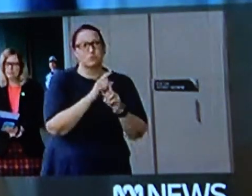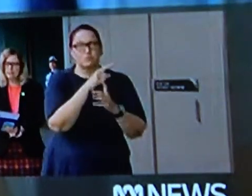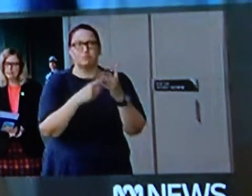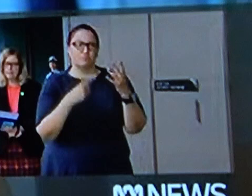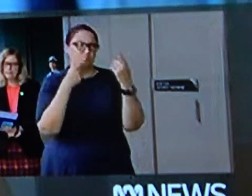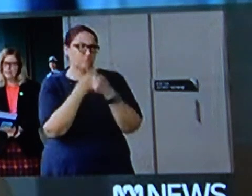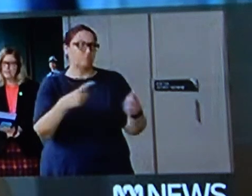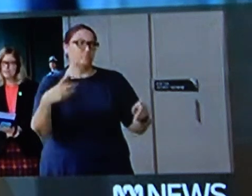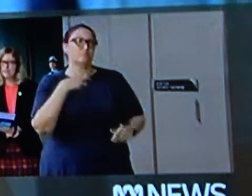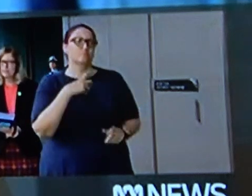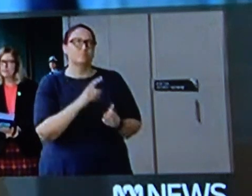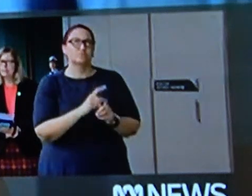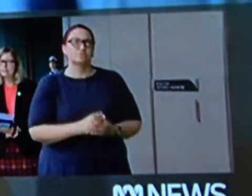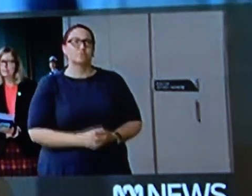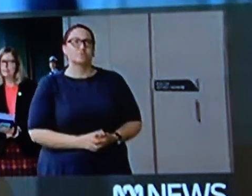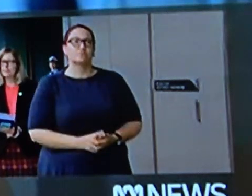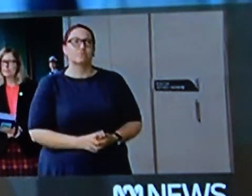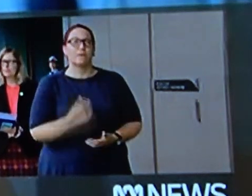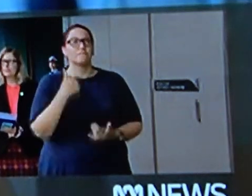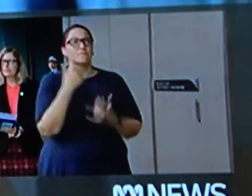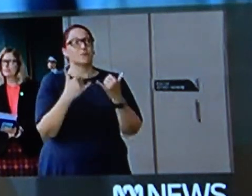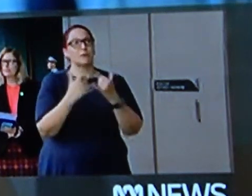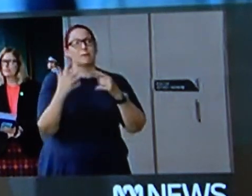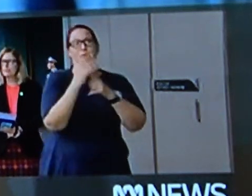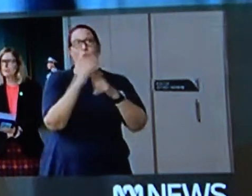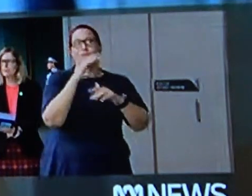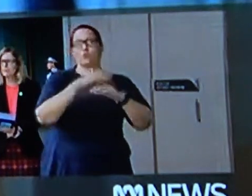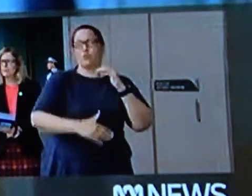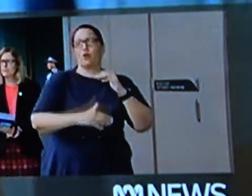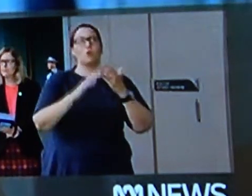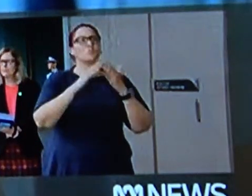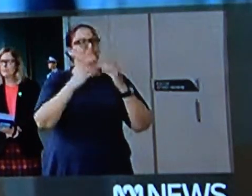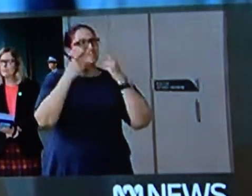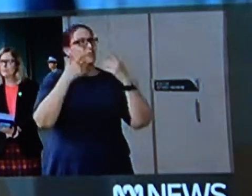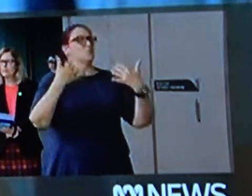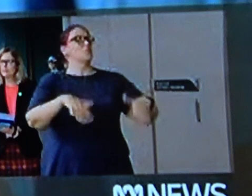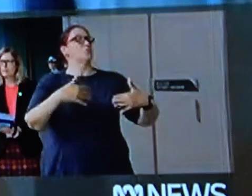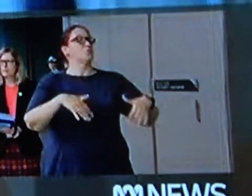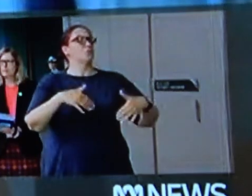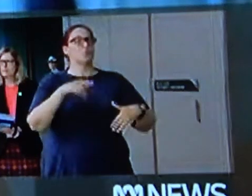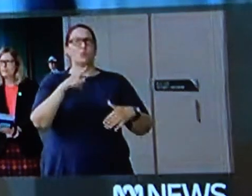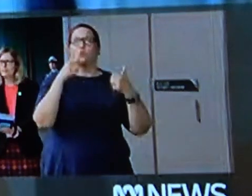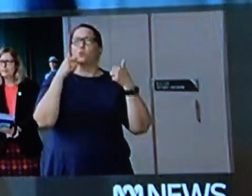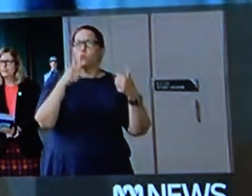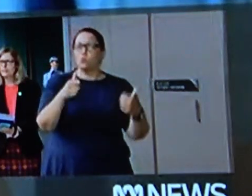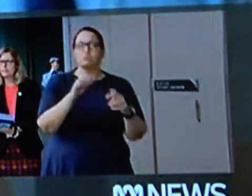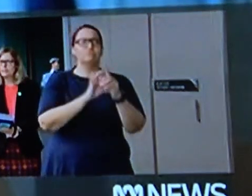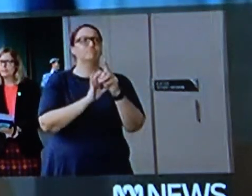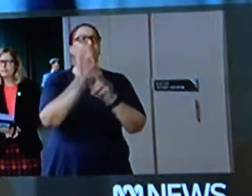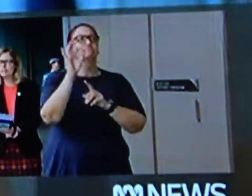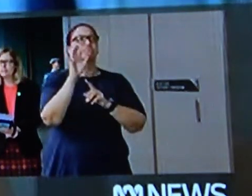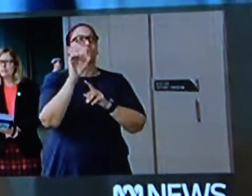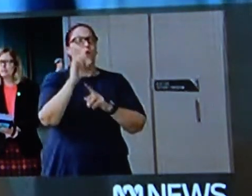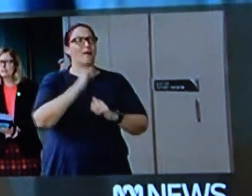community has responded quite favourably in the last few days. We've seen a marked difference in people's behaviour, but still there are pockets of people